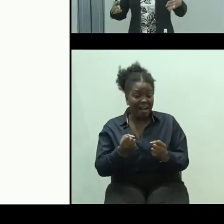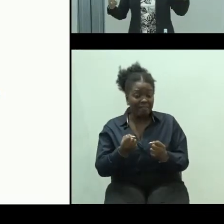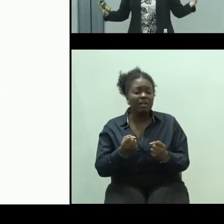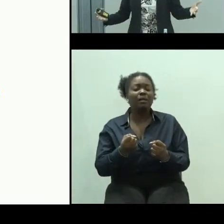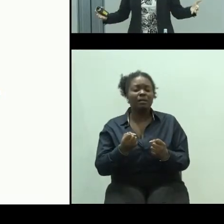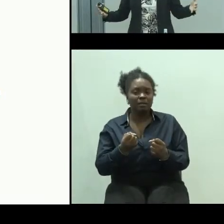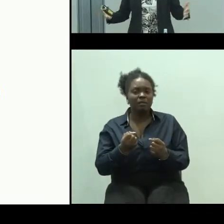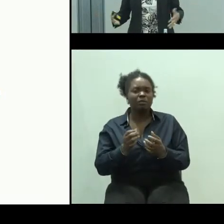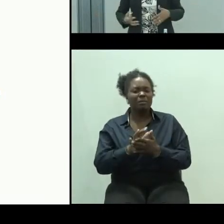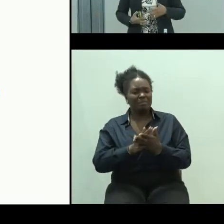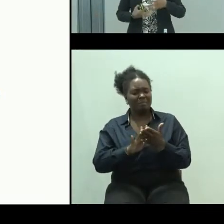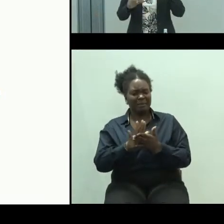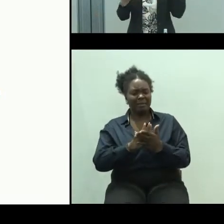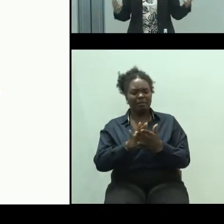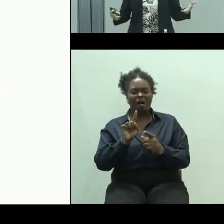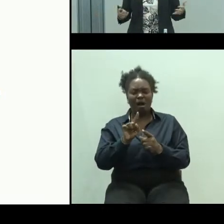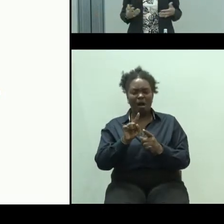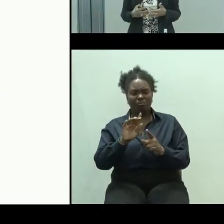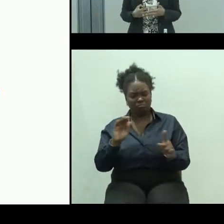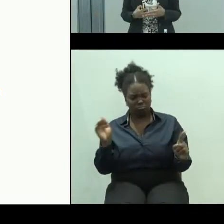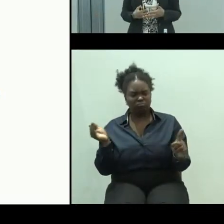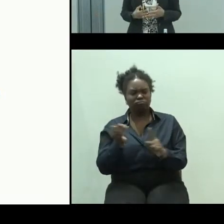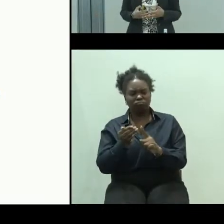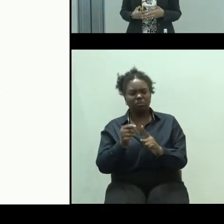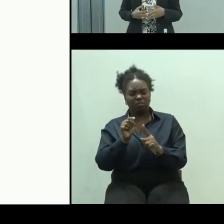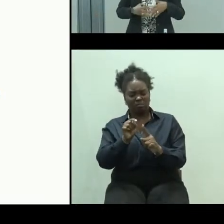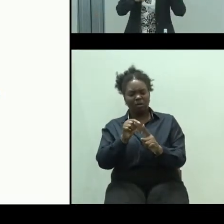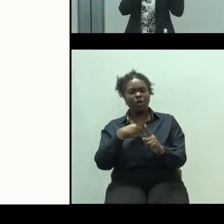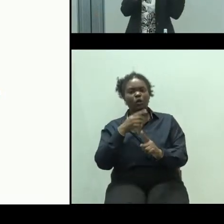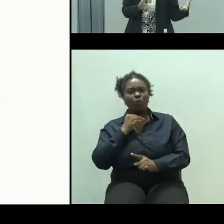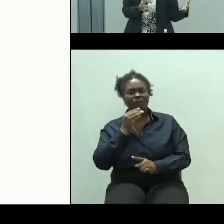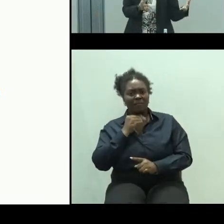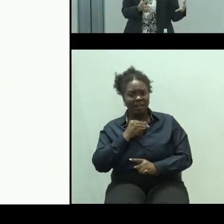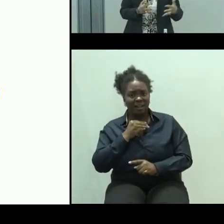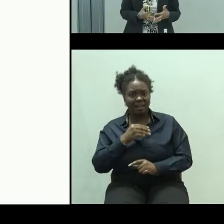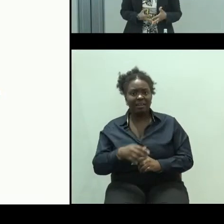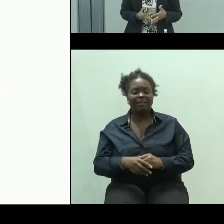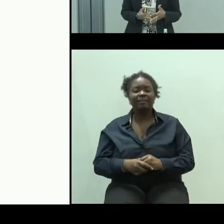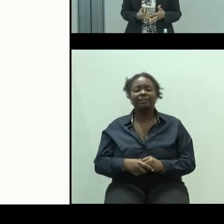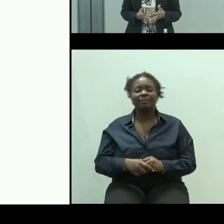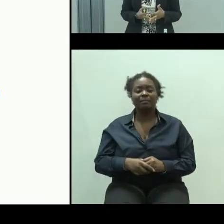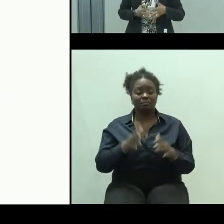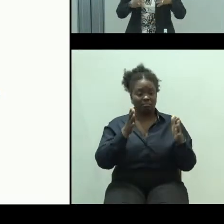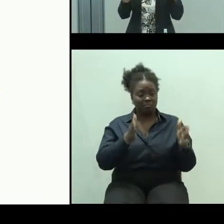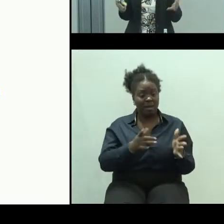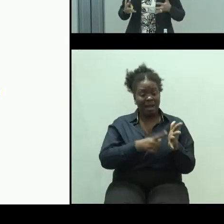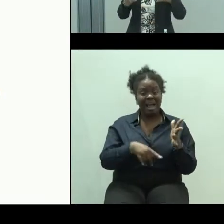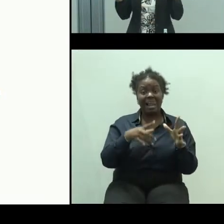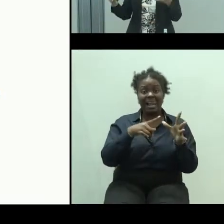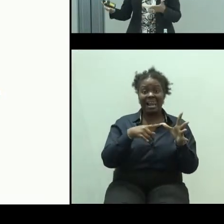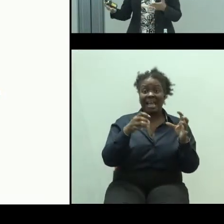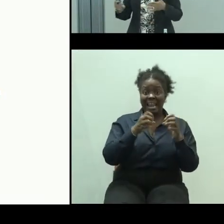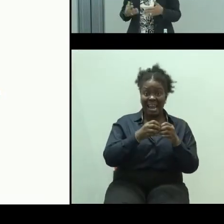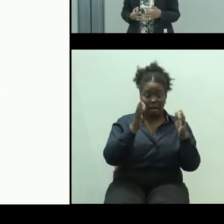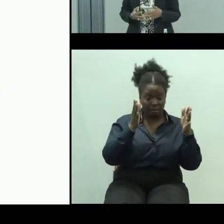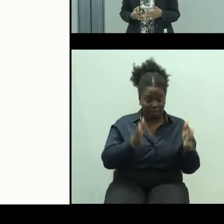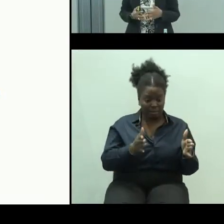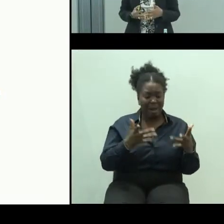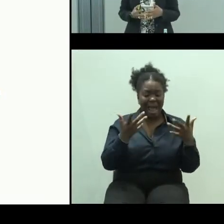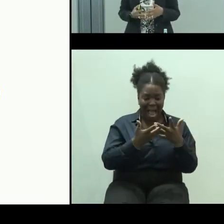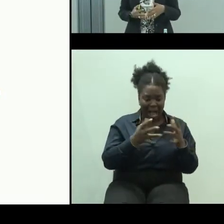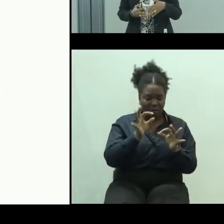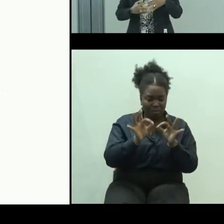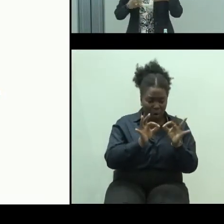significant, to be relevant, to be something that would actually be useful. So we have one part of our lab which focuses on how do we actually get new